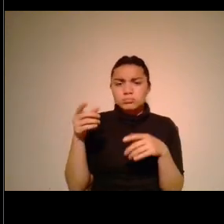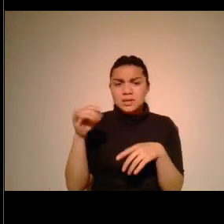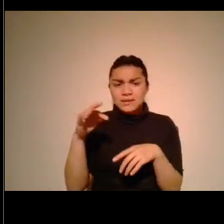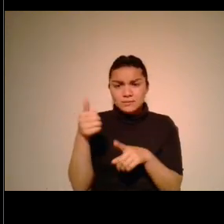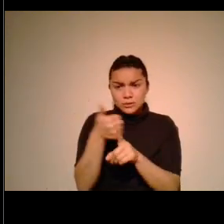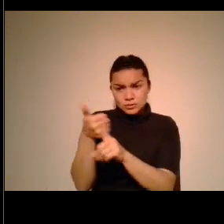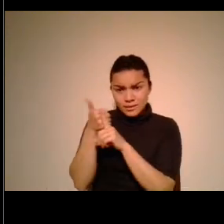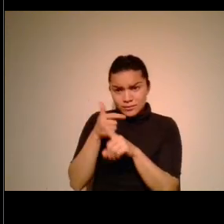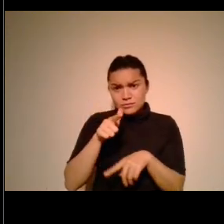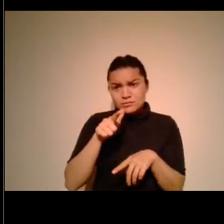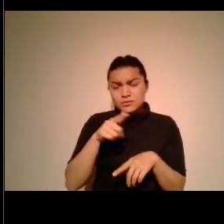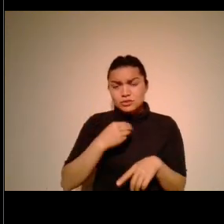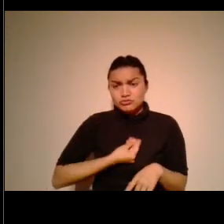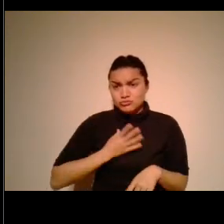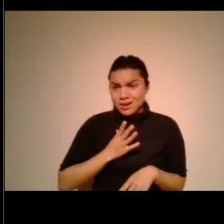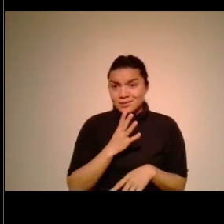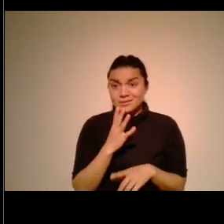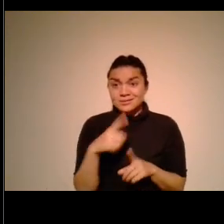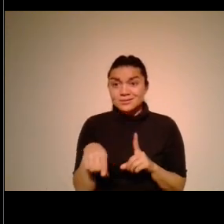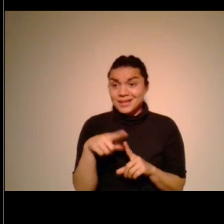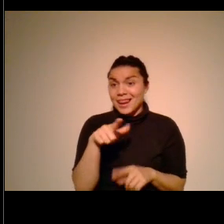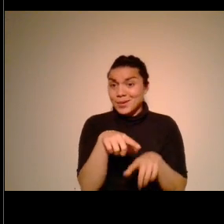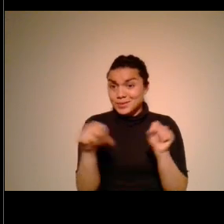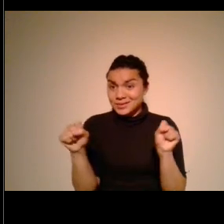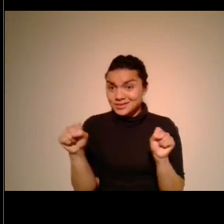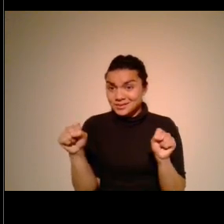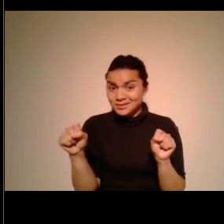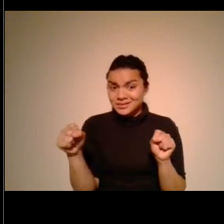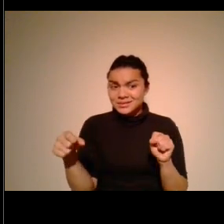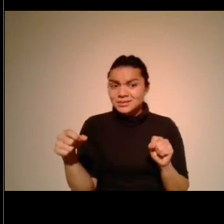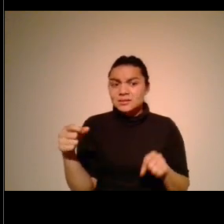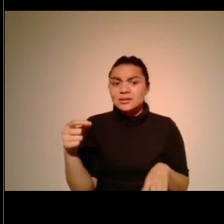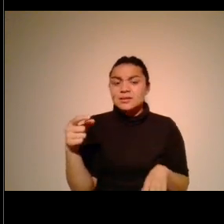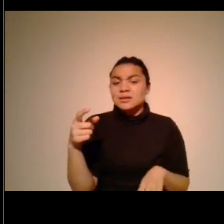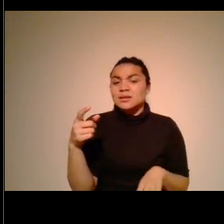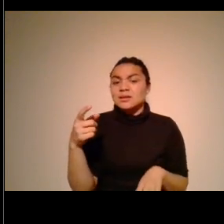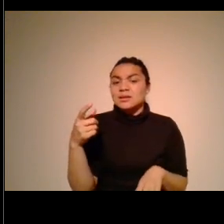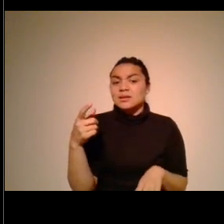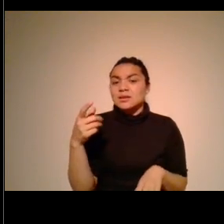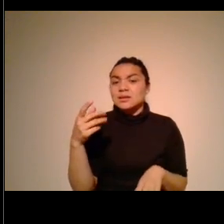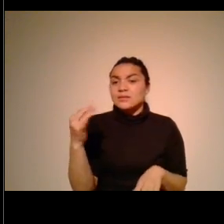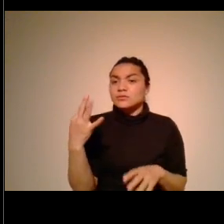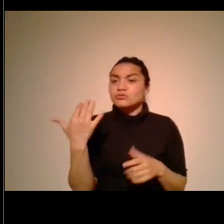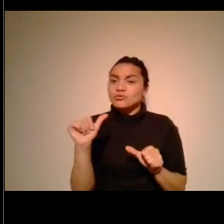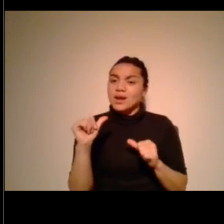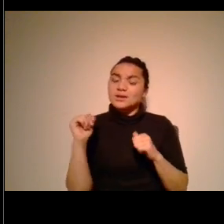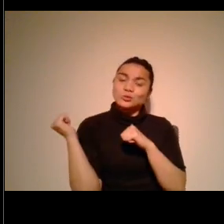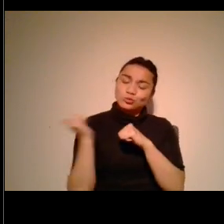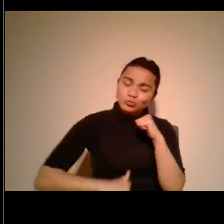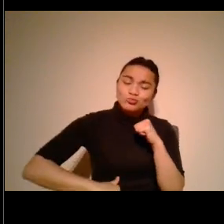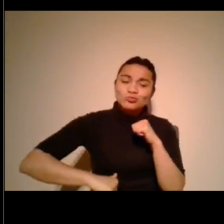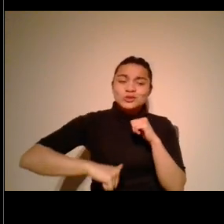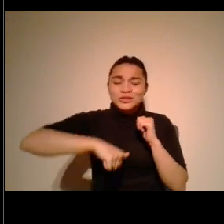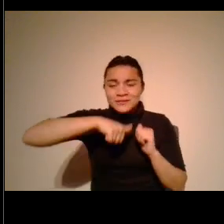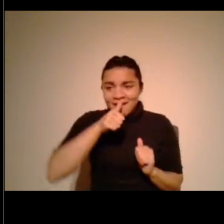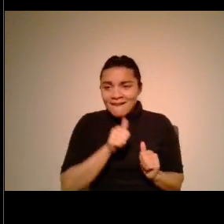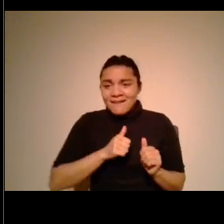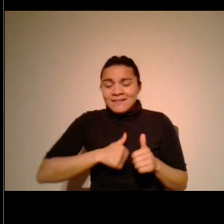trans linguist out there, and if you are trying to be resilient and survive and do good